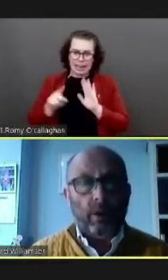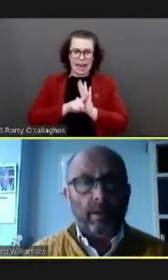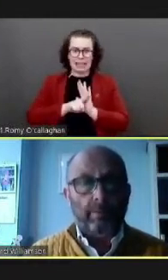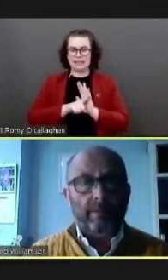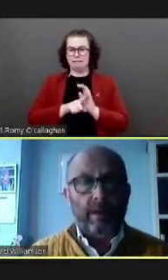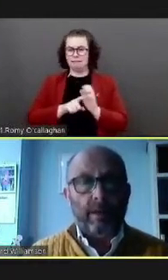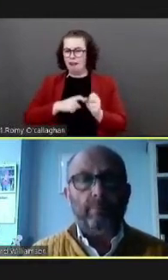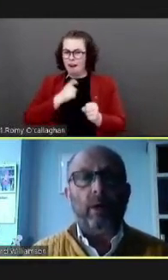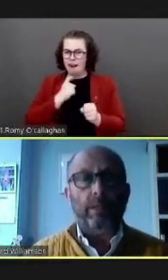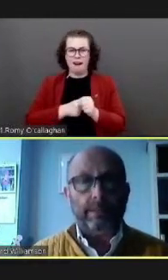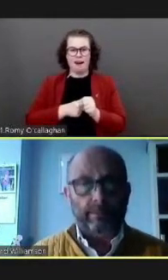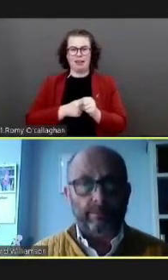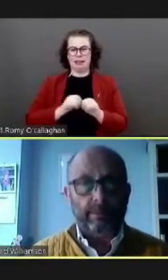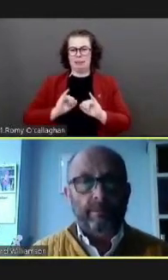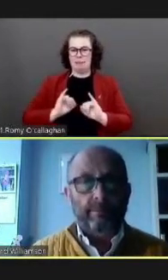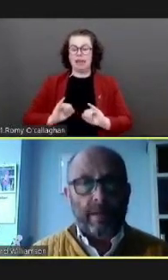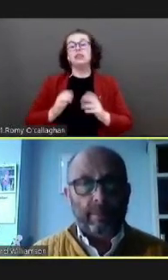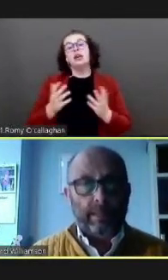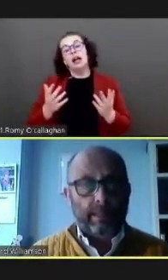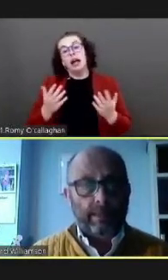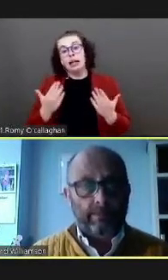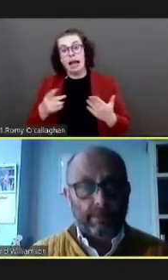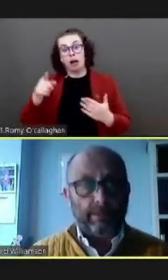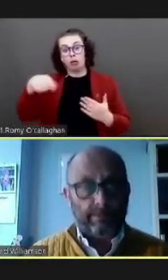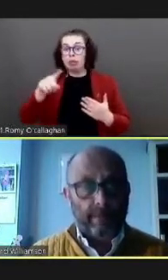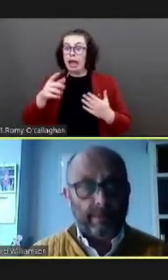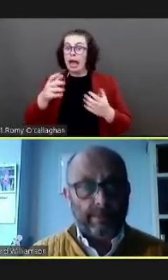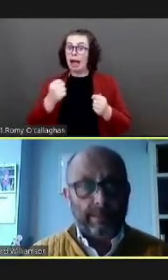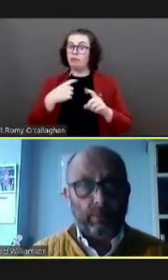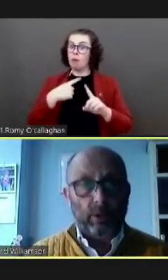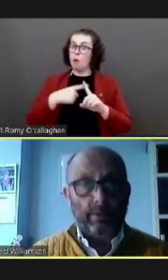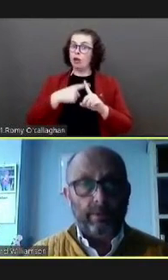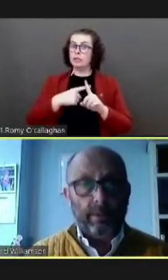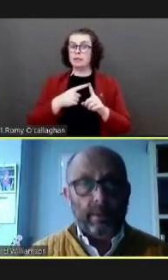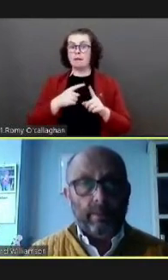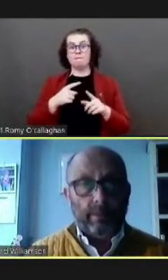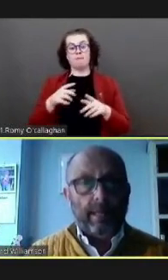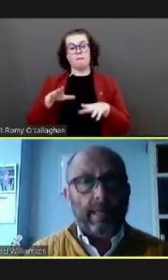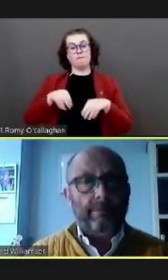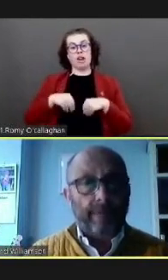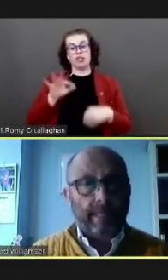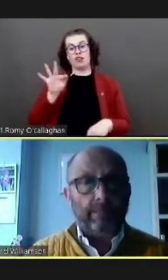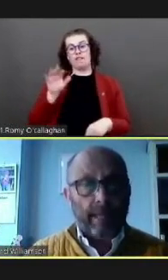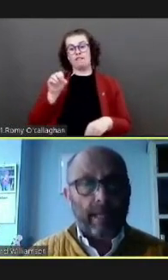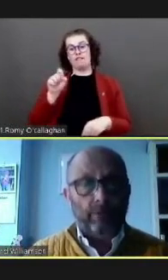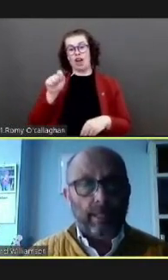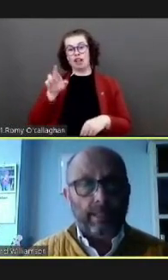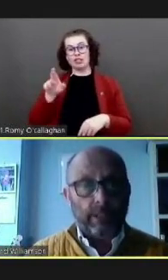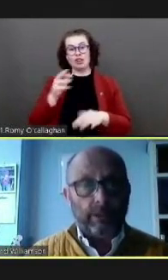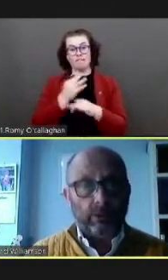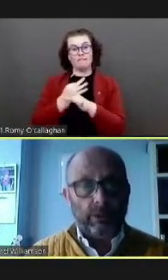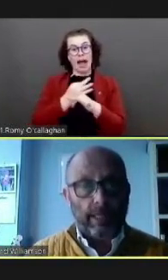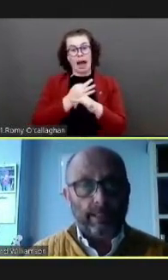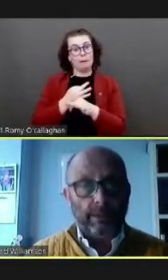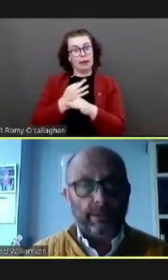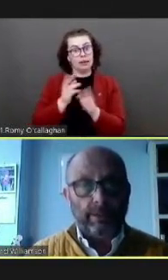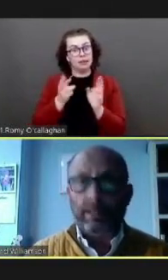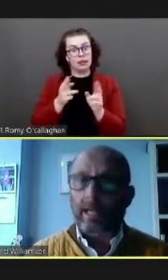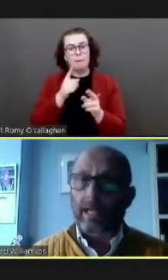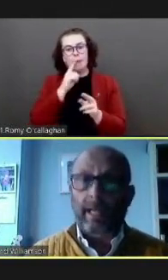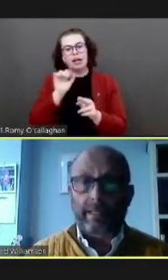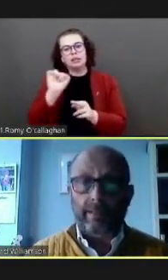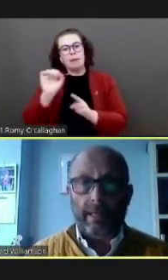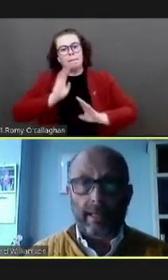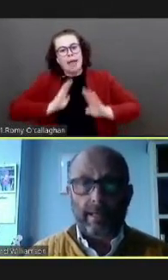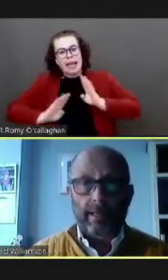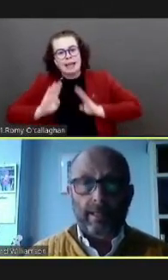though they'd grown up in a very positive family, a foster family since birth. But they faced behavioral and educational challenges. They